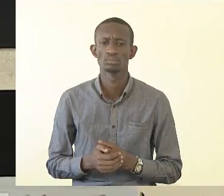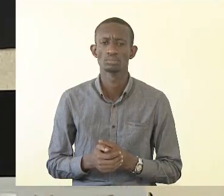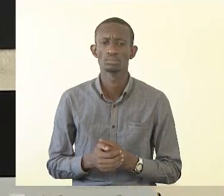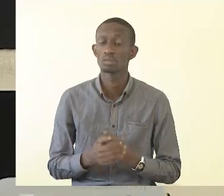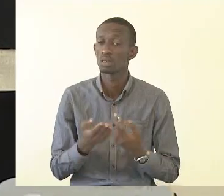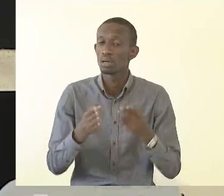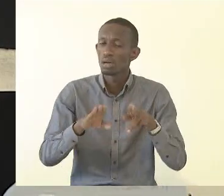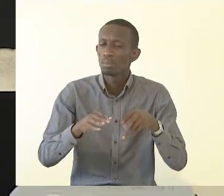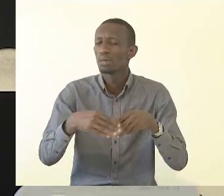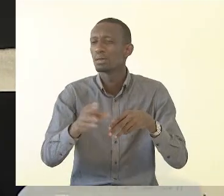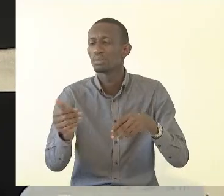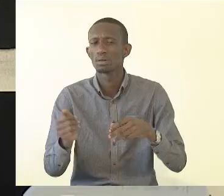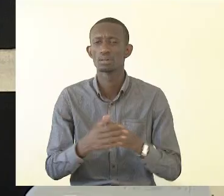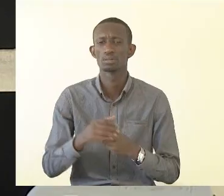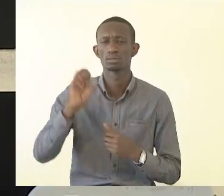nitronium